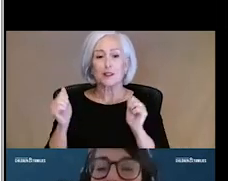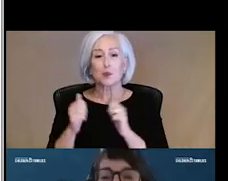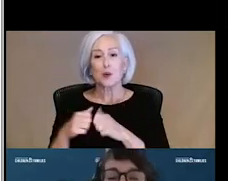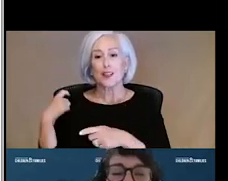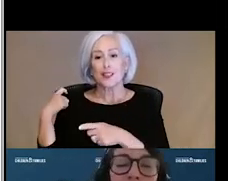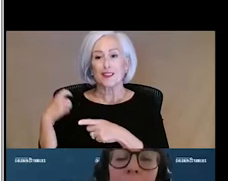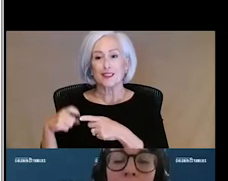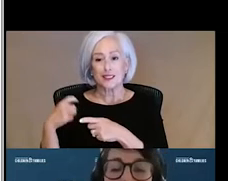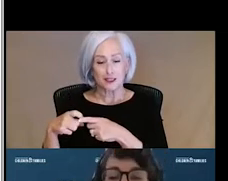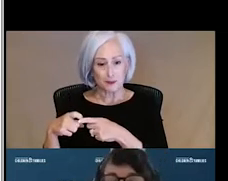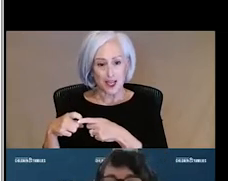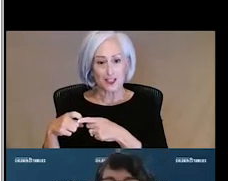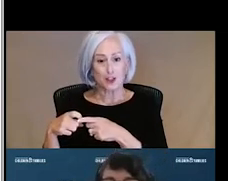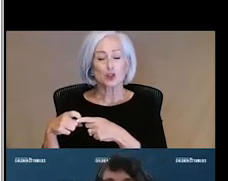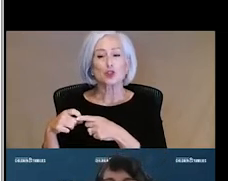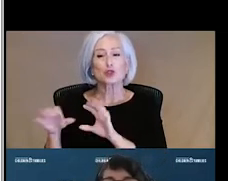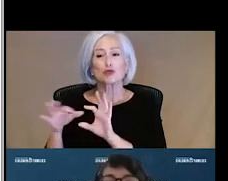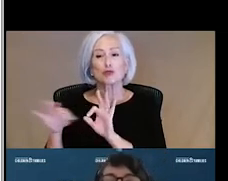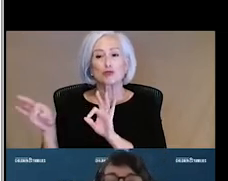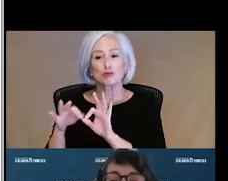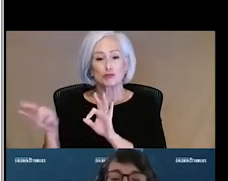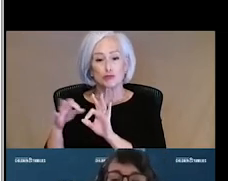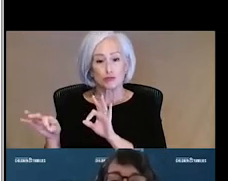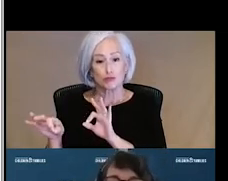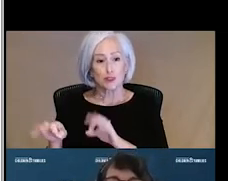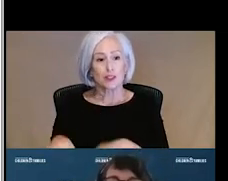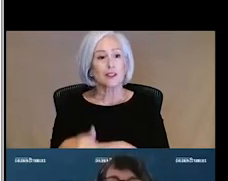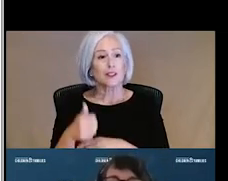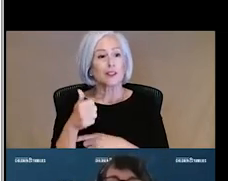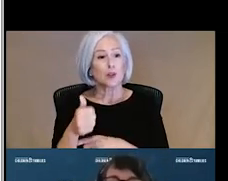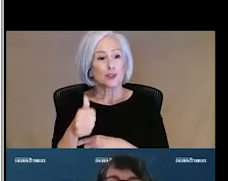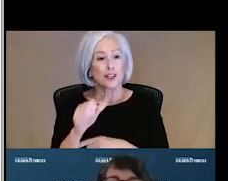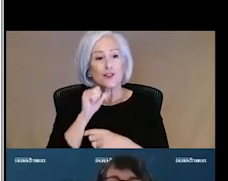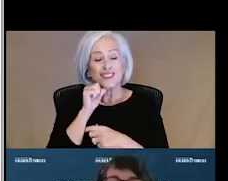Spanish English bilingual will need to please select a language channel.